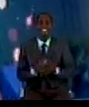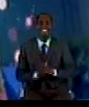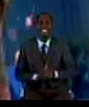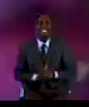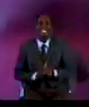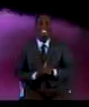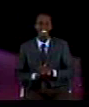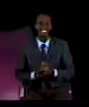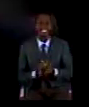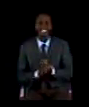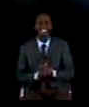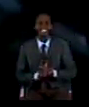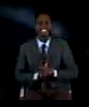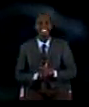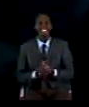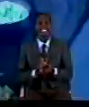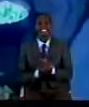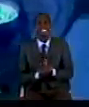Yes, Lord.